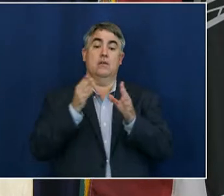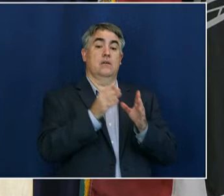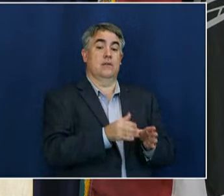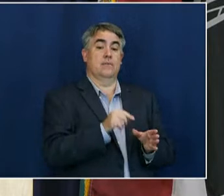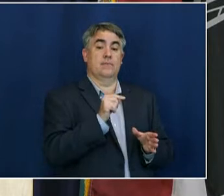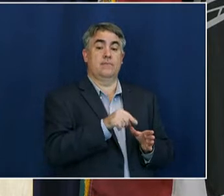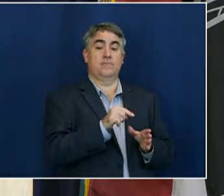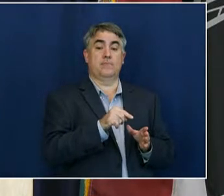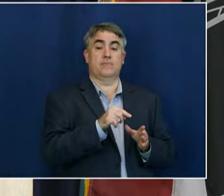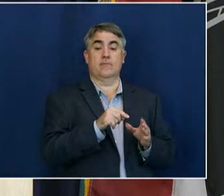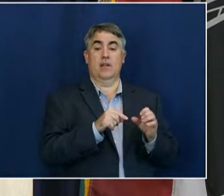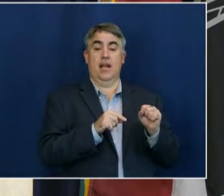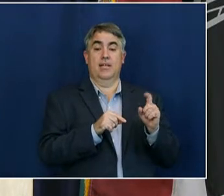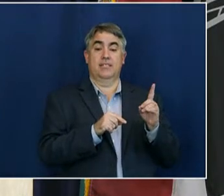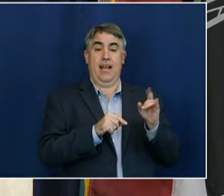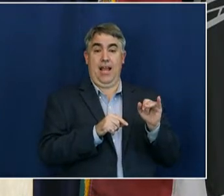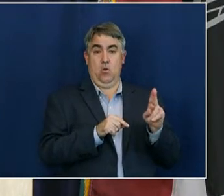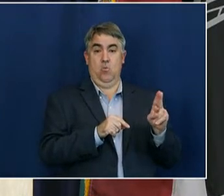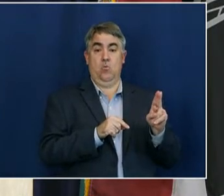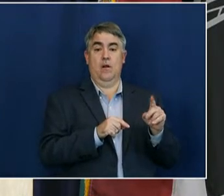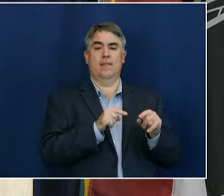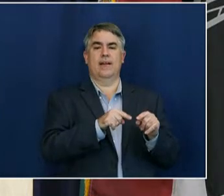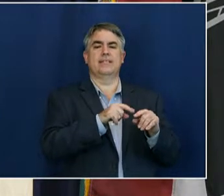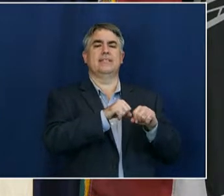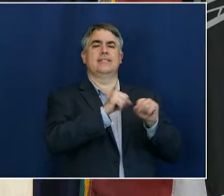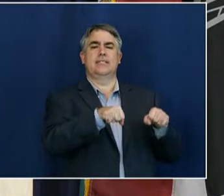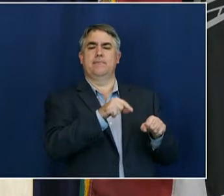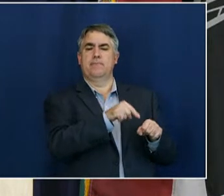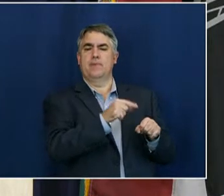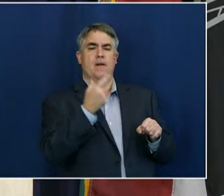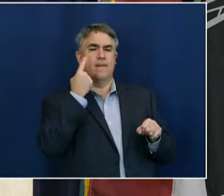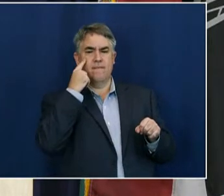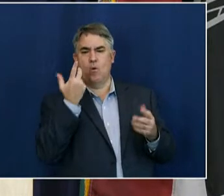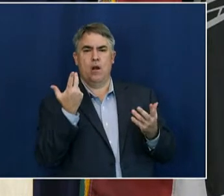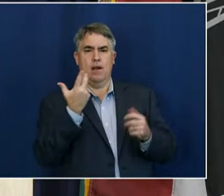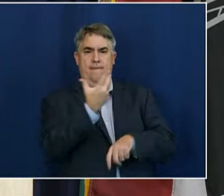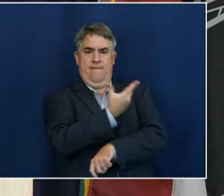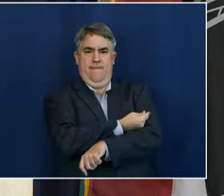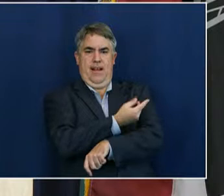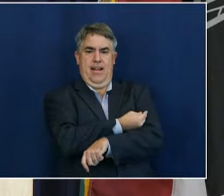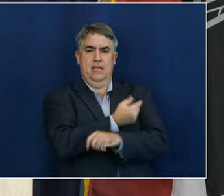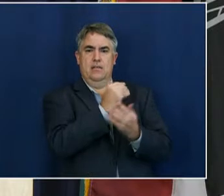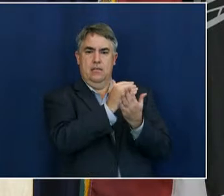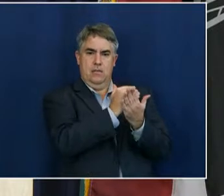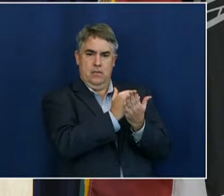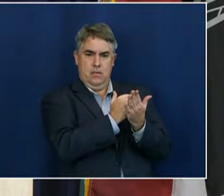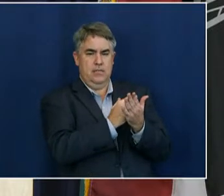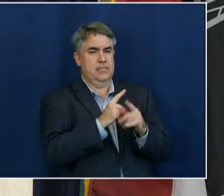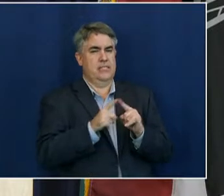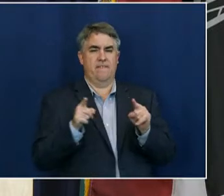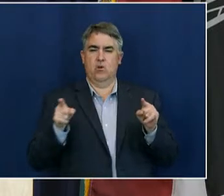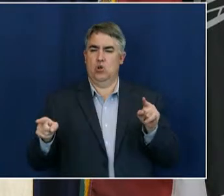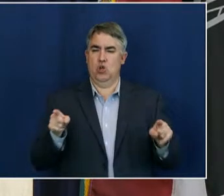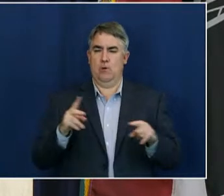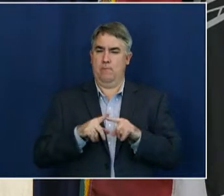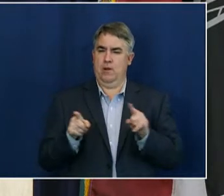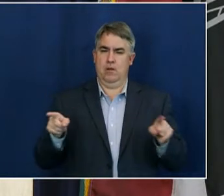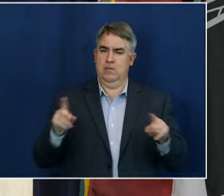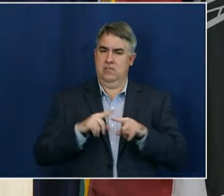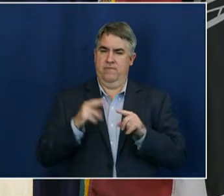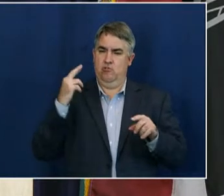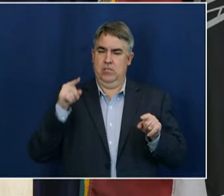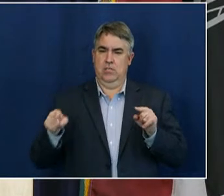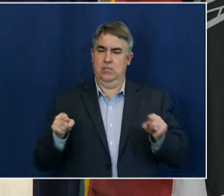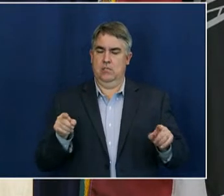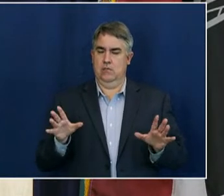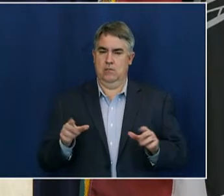immunizations are traditionally entered into, and so they do different things. We are working, and I'll have Dr. Wooten comment